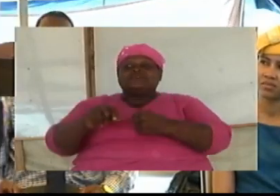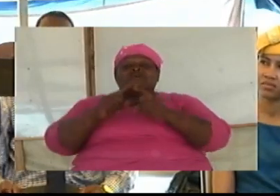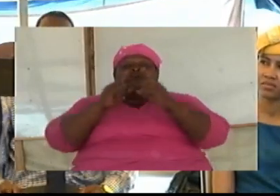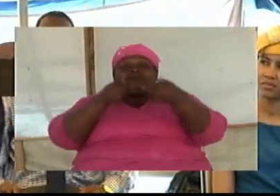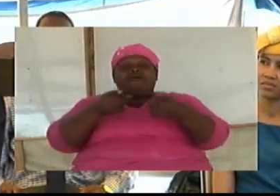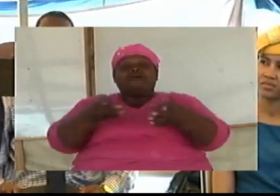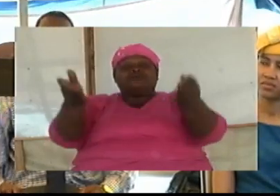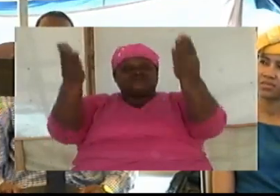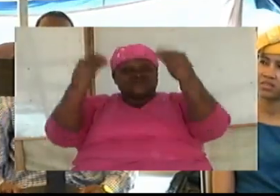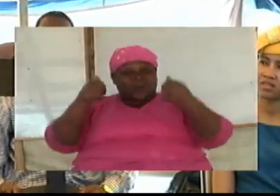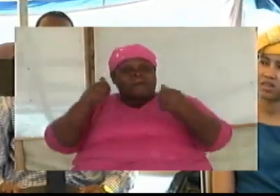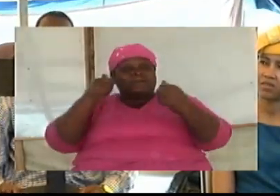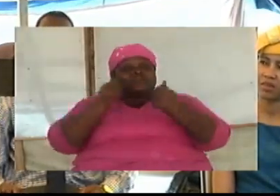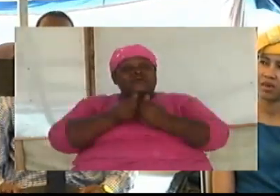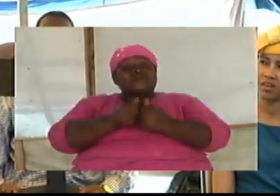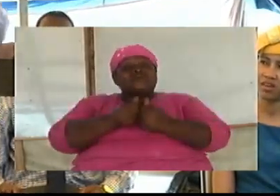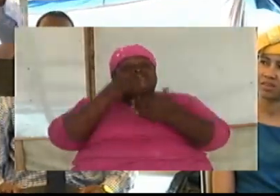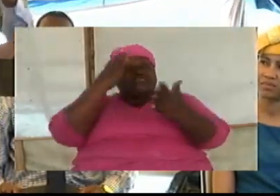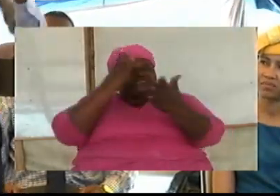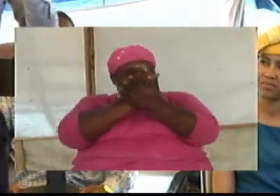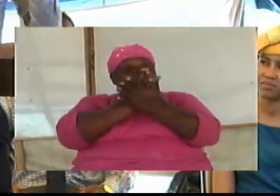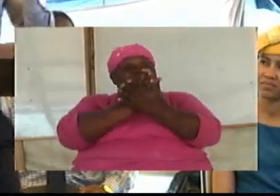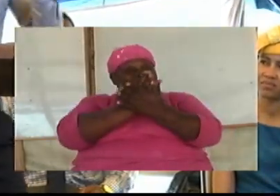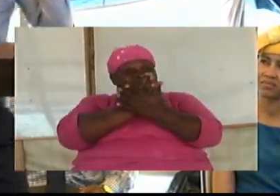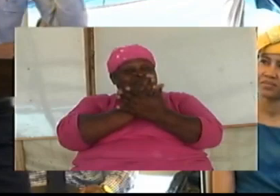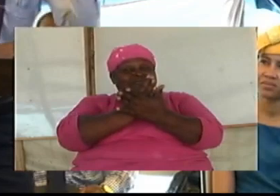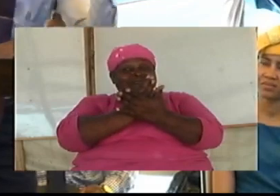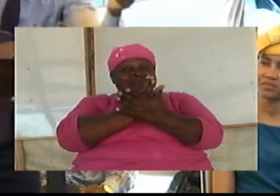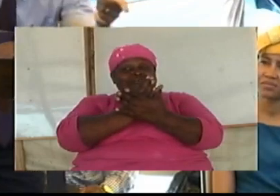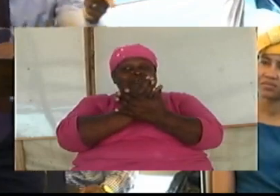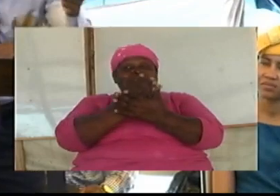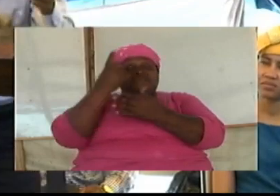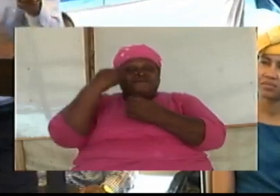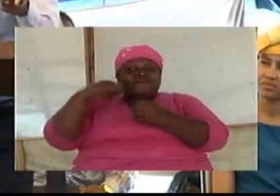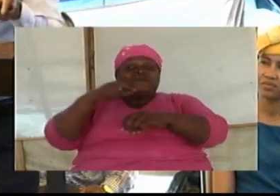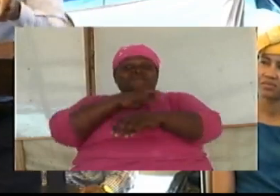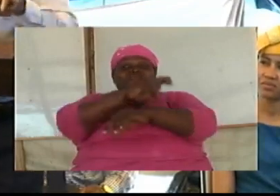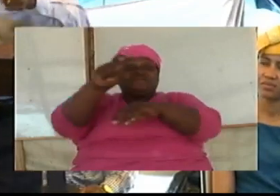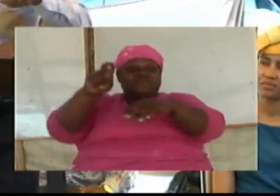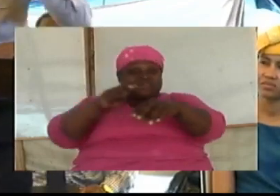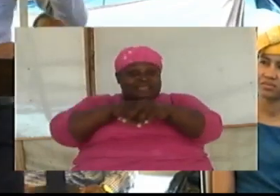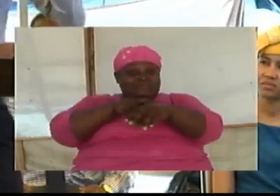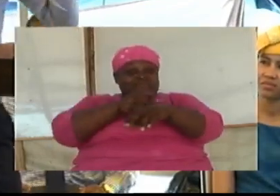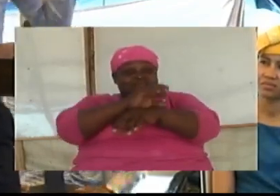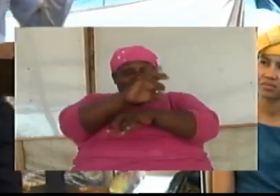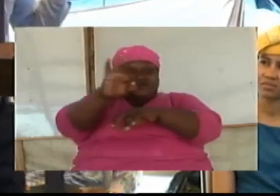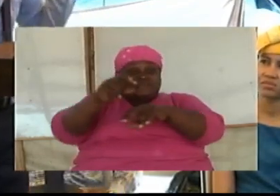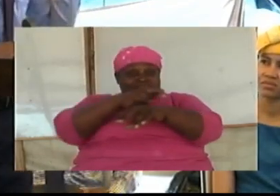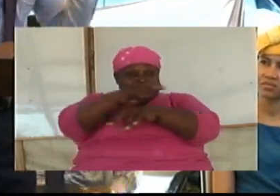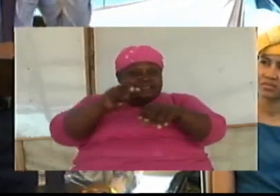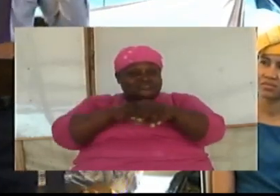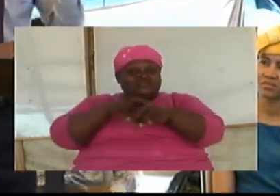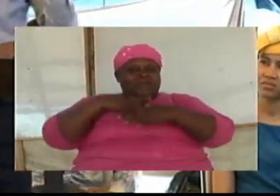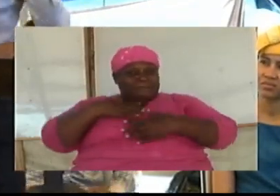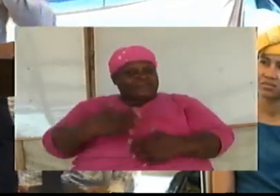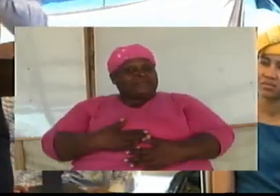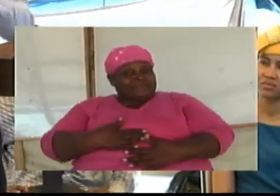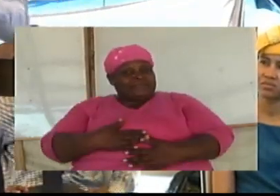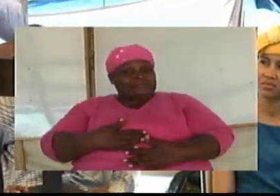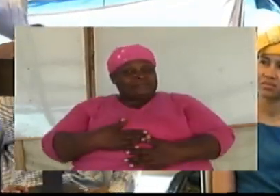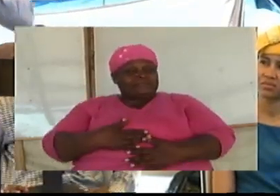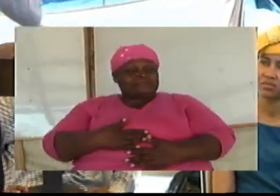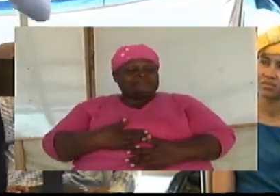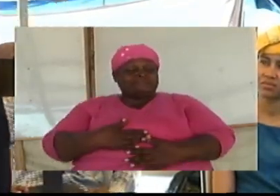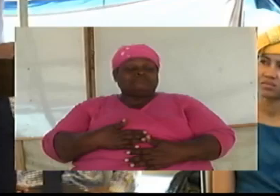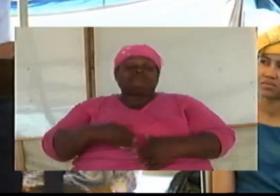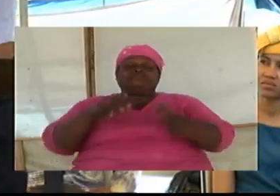with a solution, God Almighty, for the physical body. And I dare tell us that the Bible helps us to